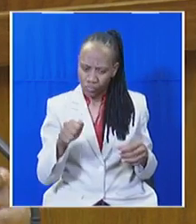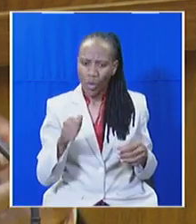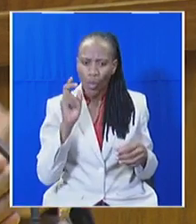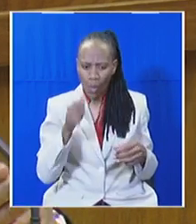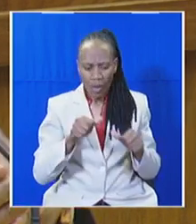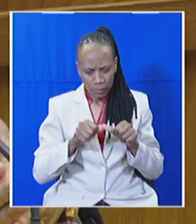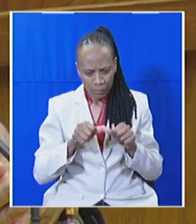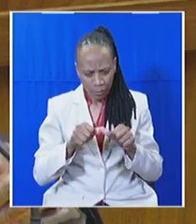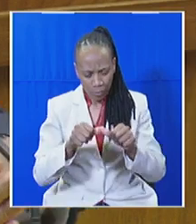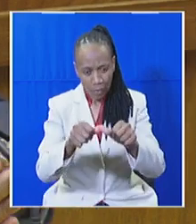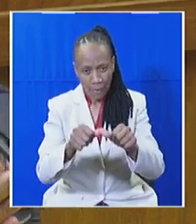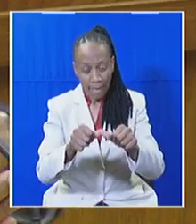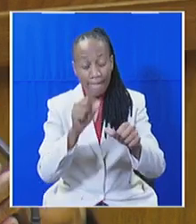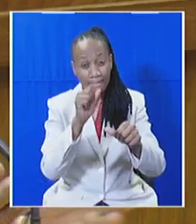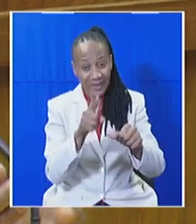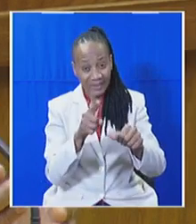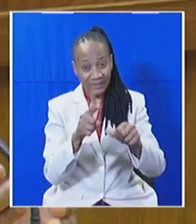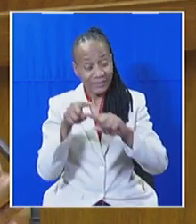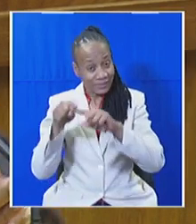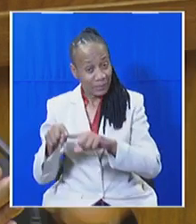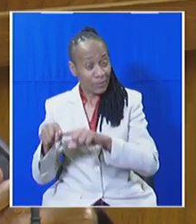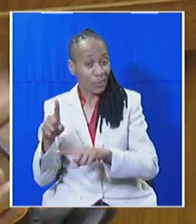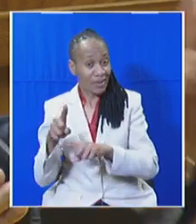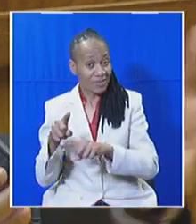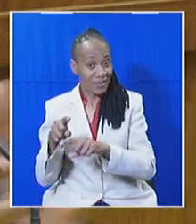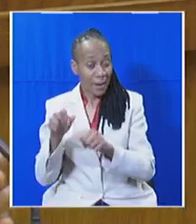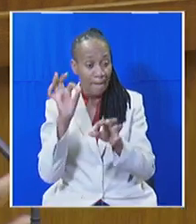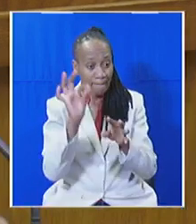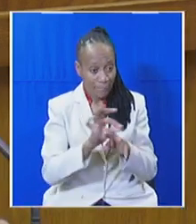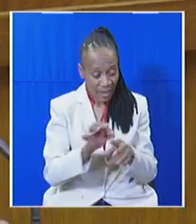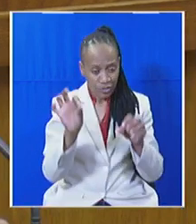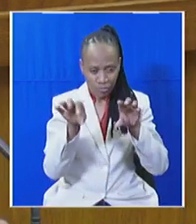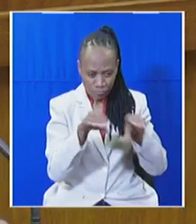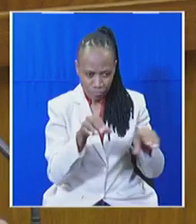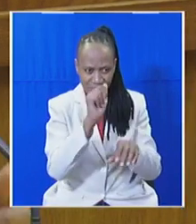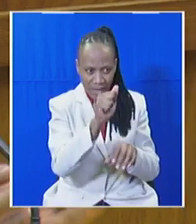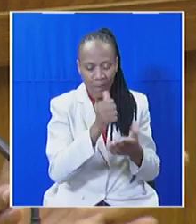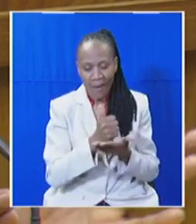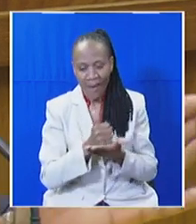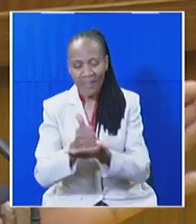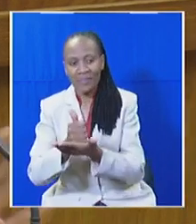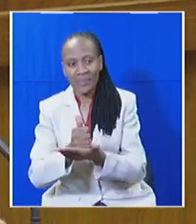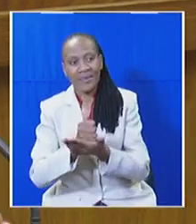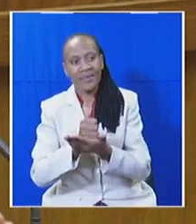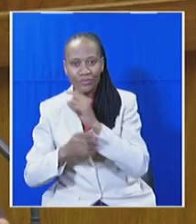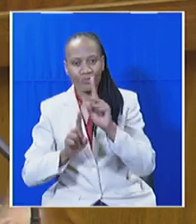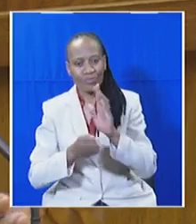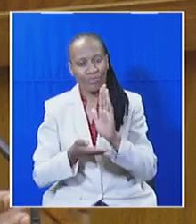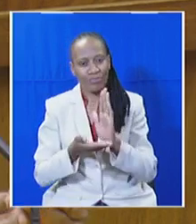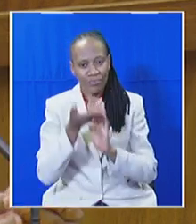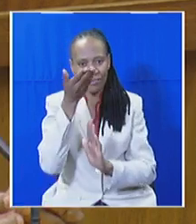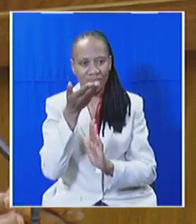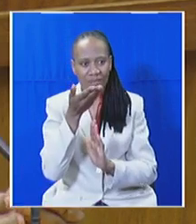formations as long as their activities is helping the countries to develop rather than the countries. There will